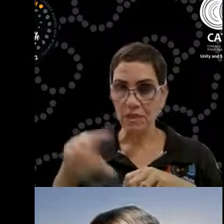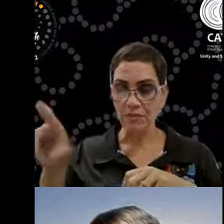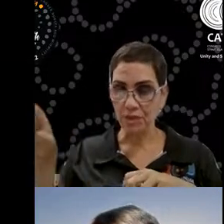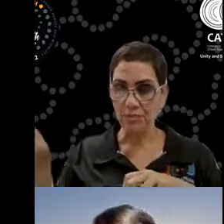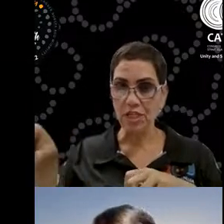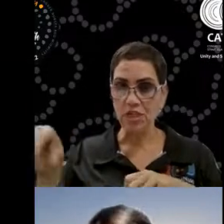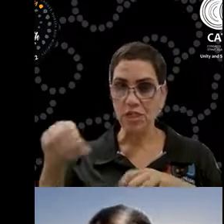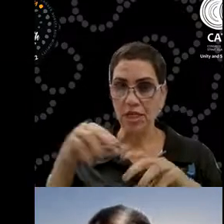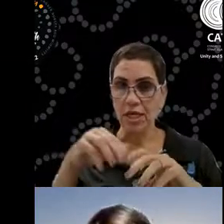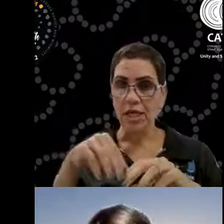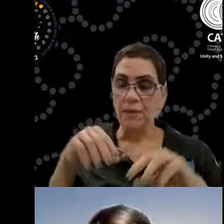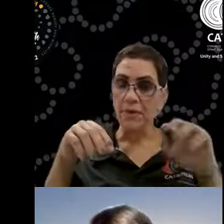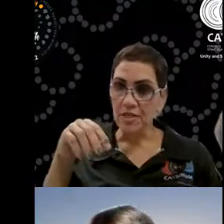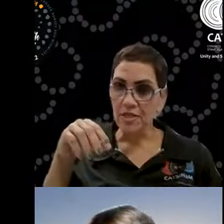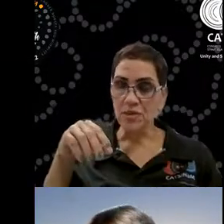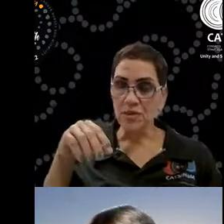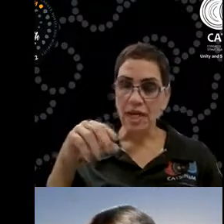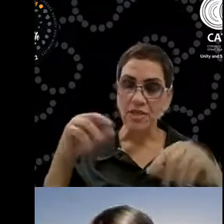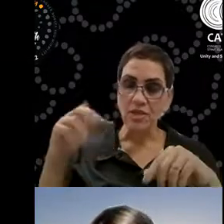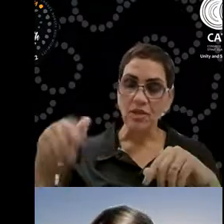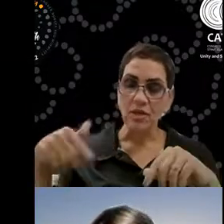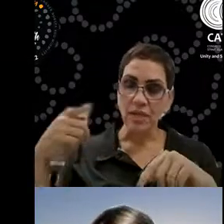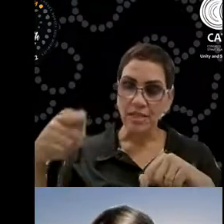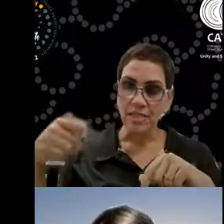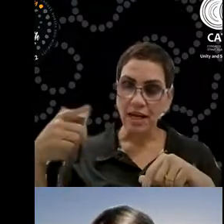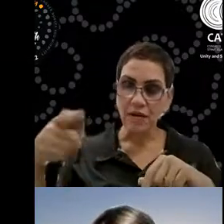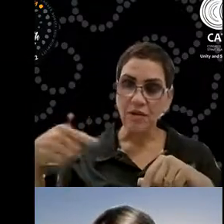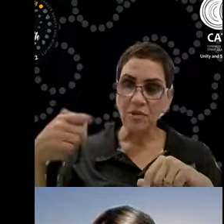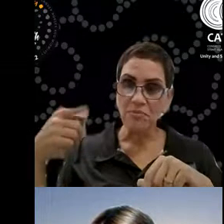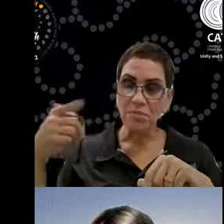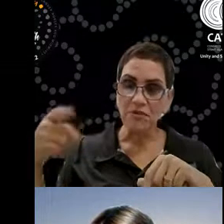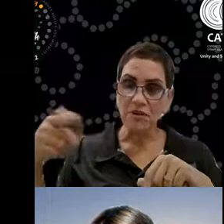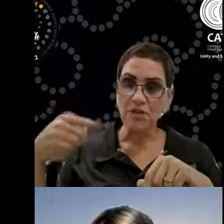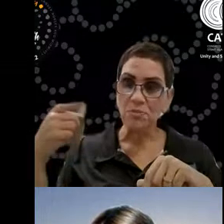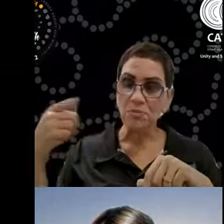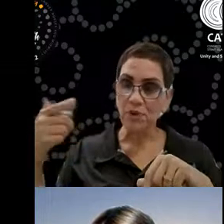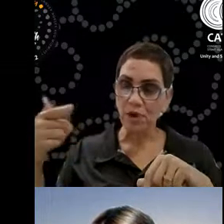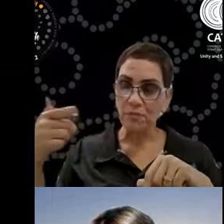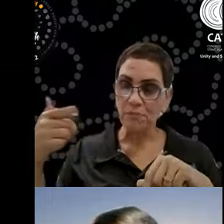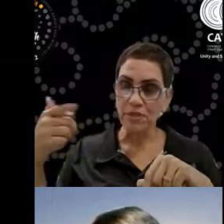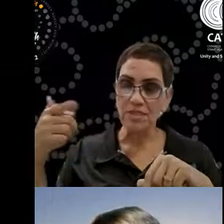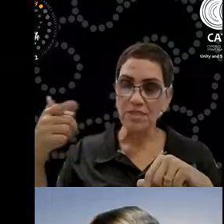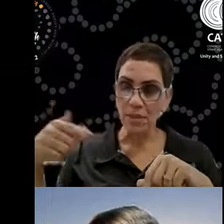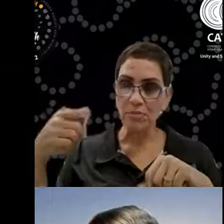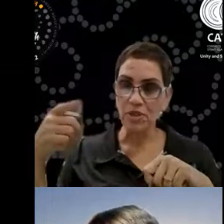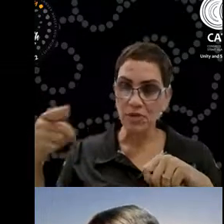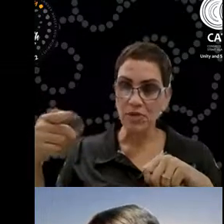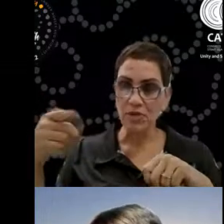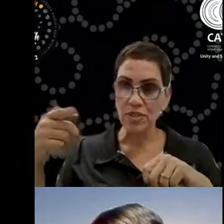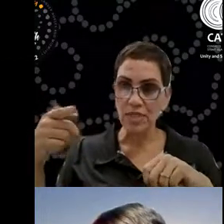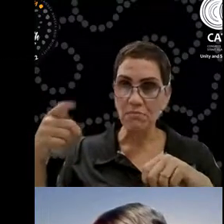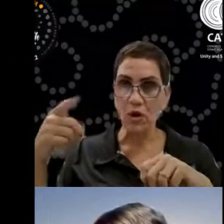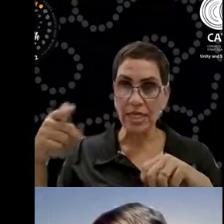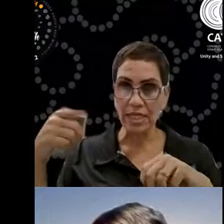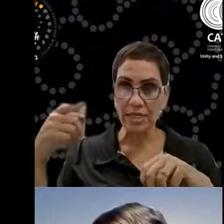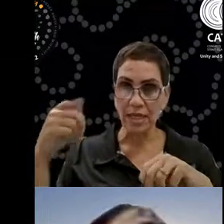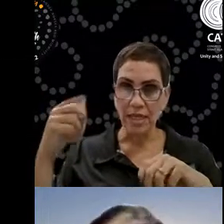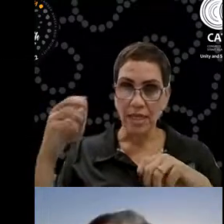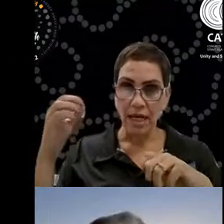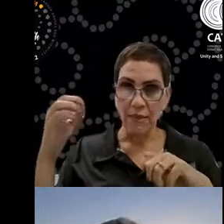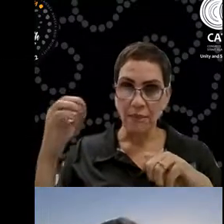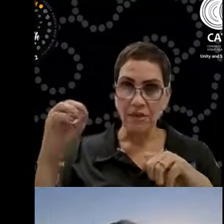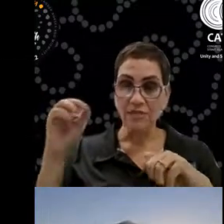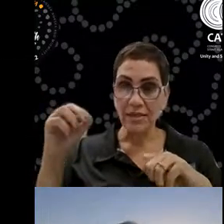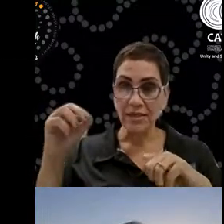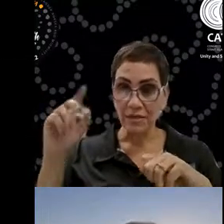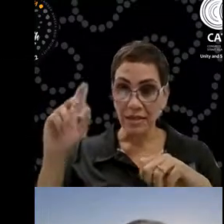Brenda. For the patient, and Brenda's on the other side. And the scenario provides a prompt because some Aboriginal nurses might